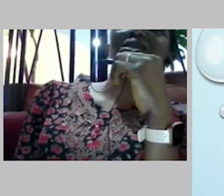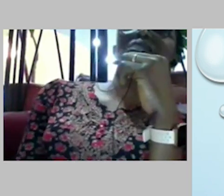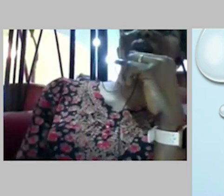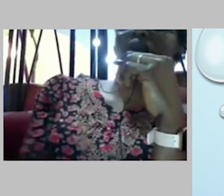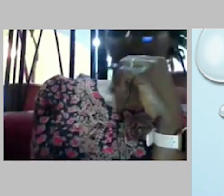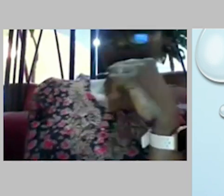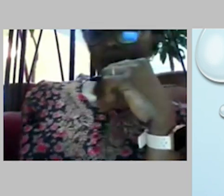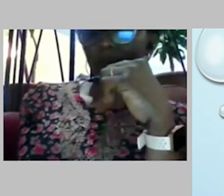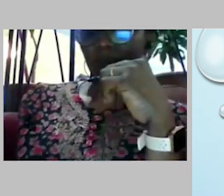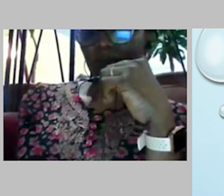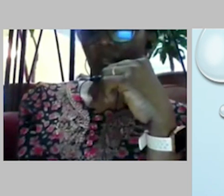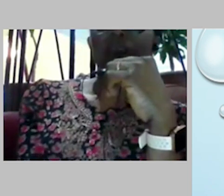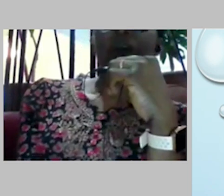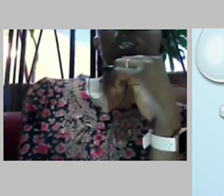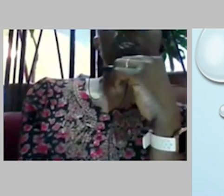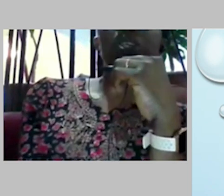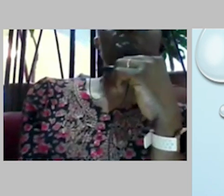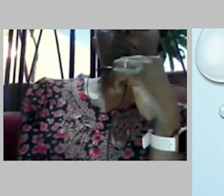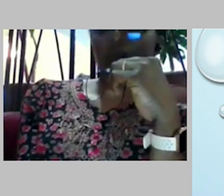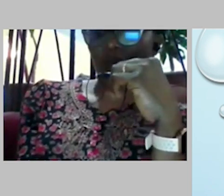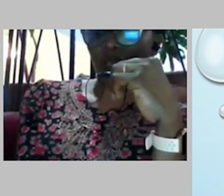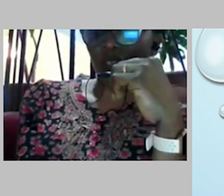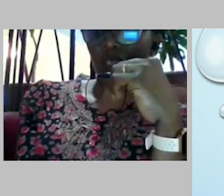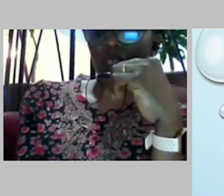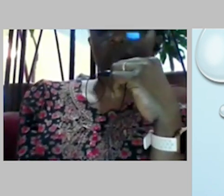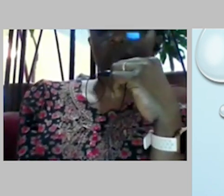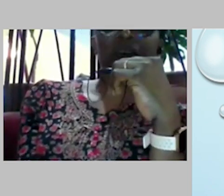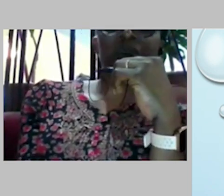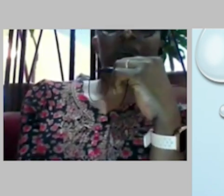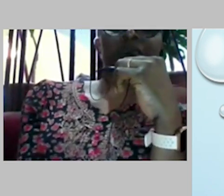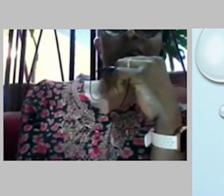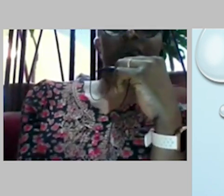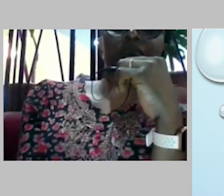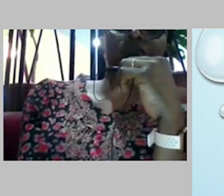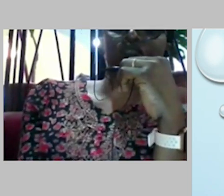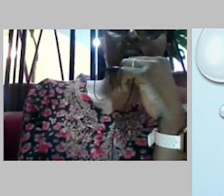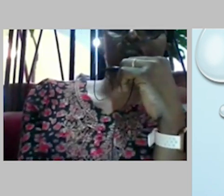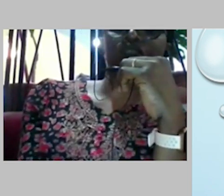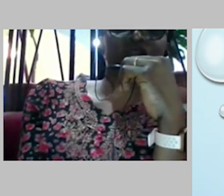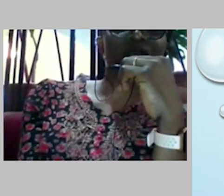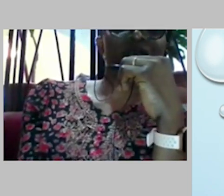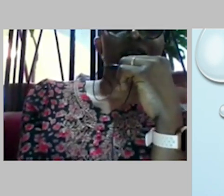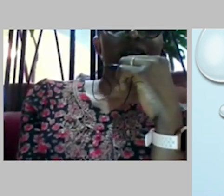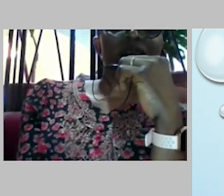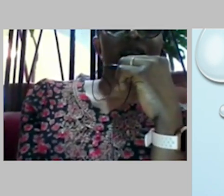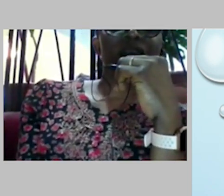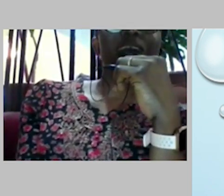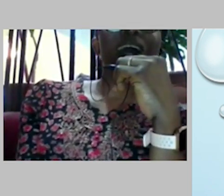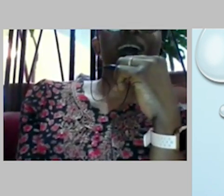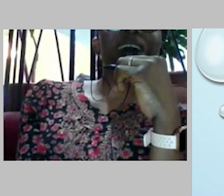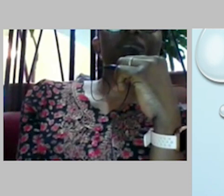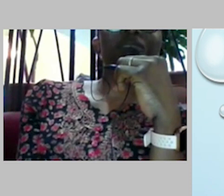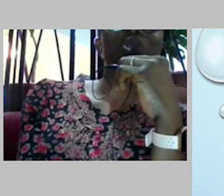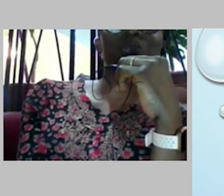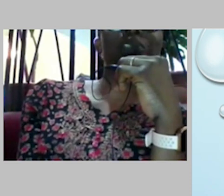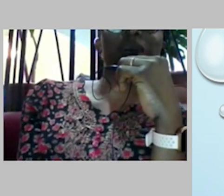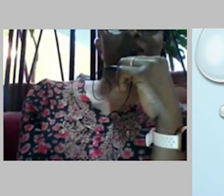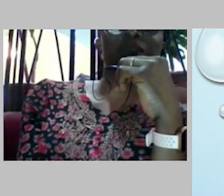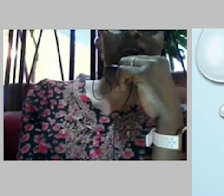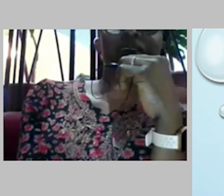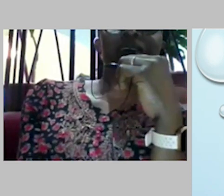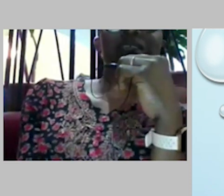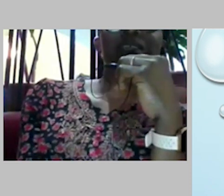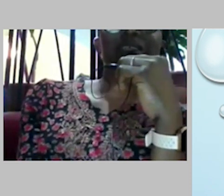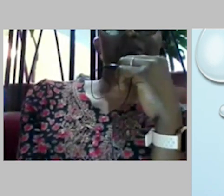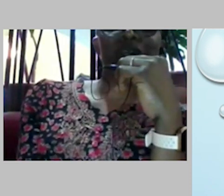of our military and paramilitary organizations. Then we have the attitudinal